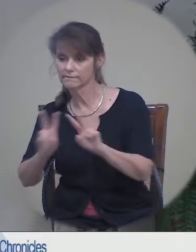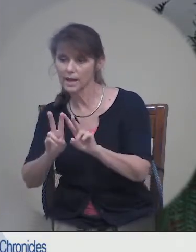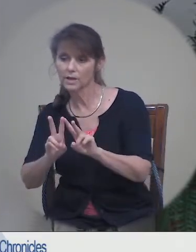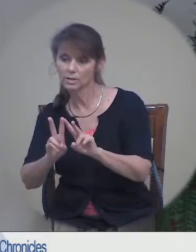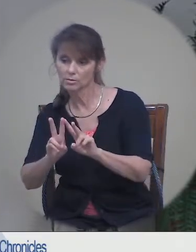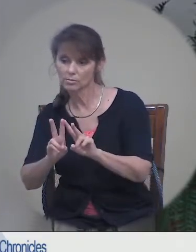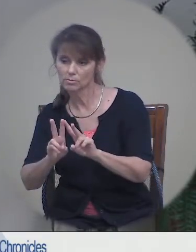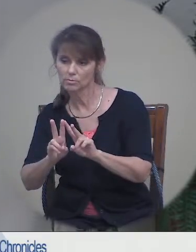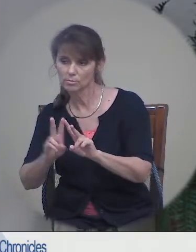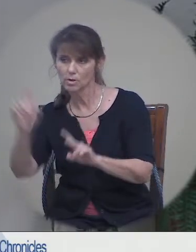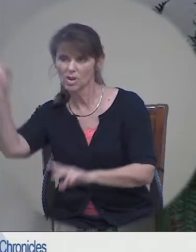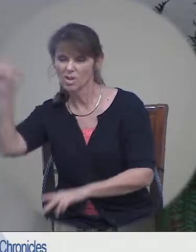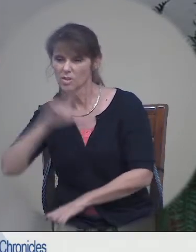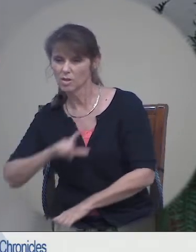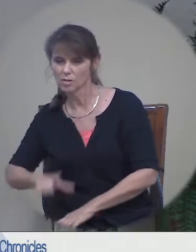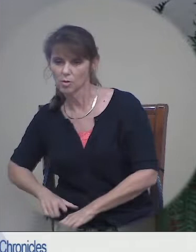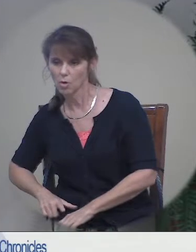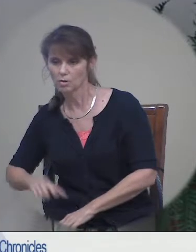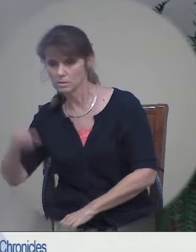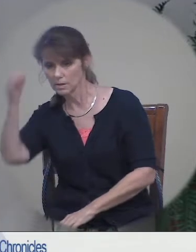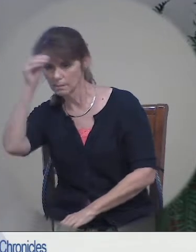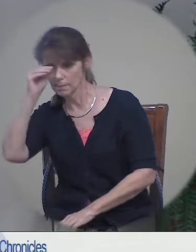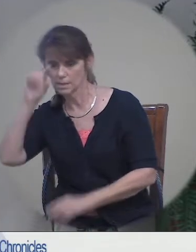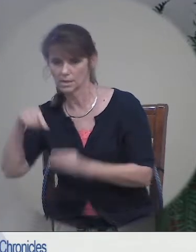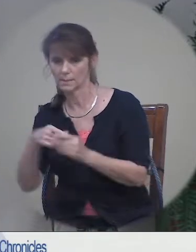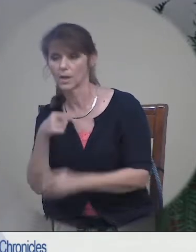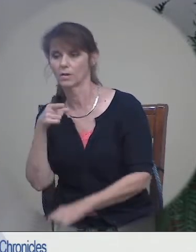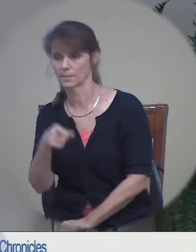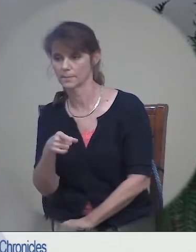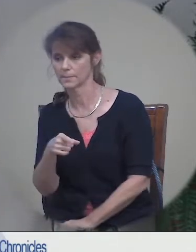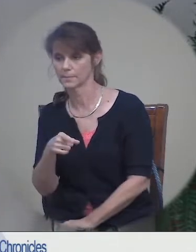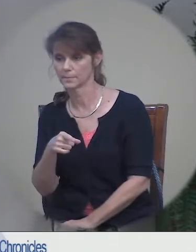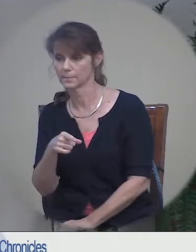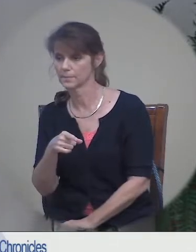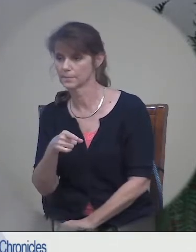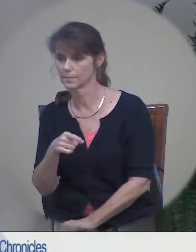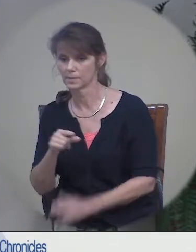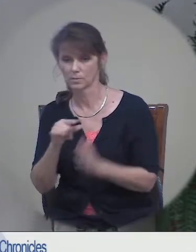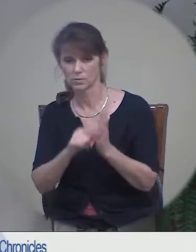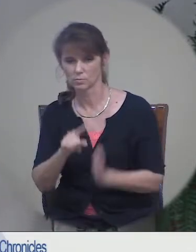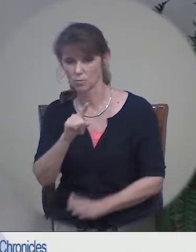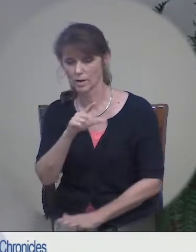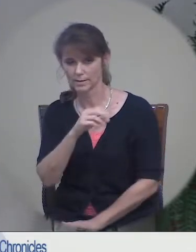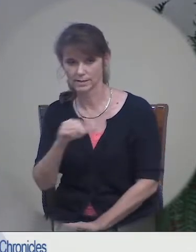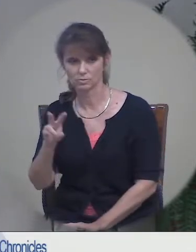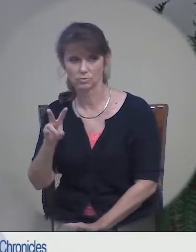appears to the Lord. Look at 2 Chronicles chapter 29 and look at verses 1 and 2.